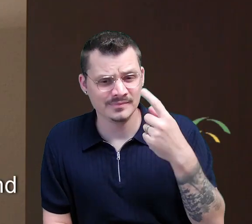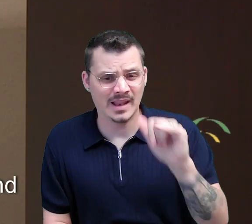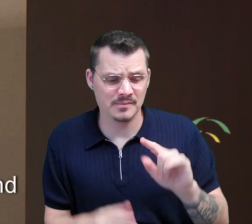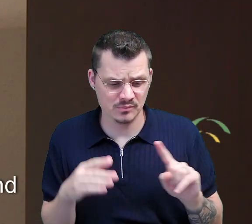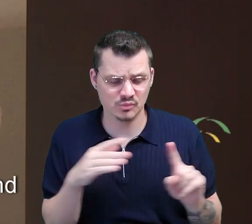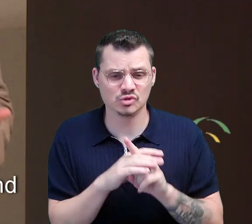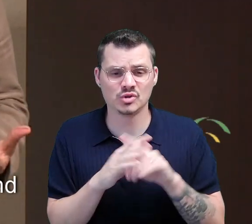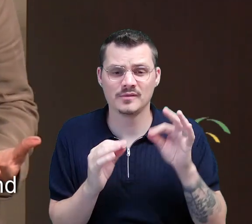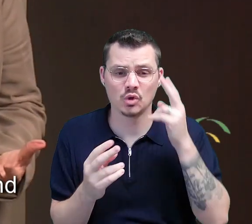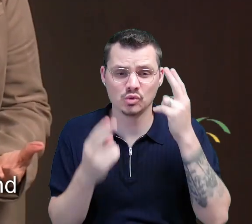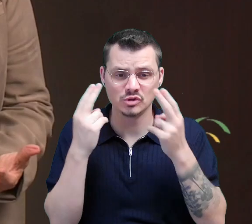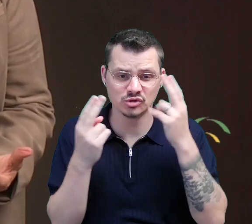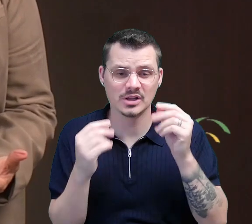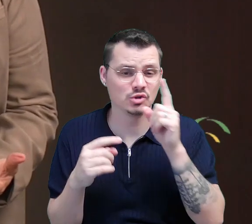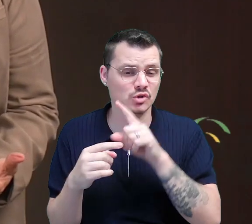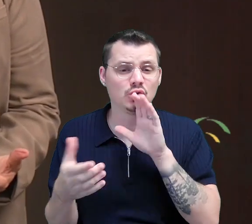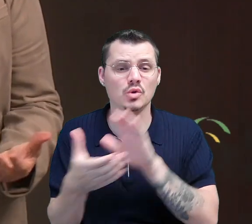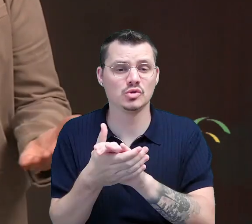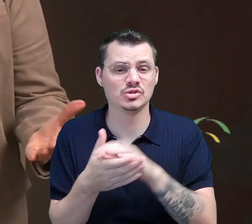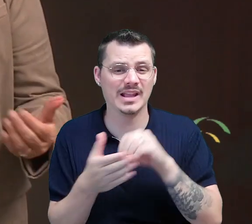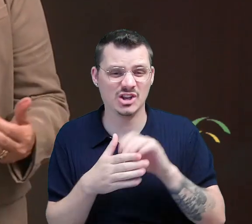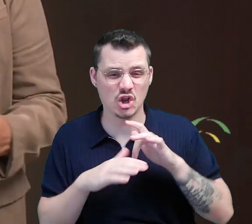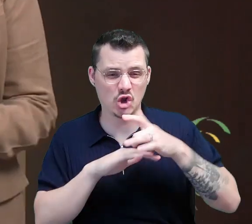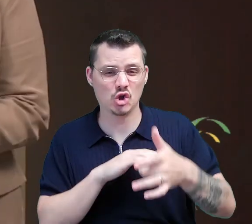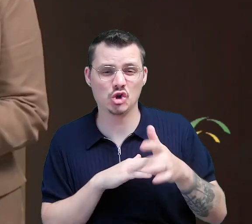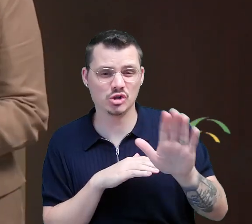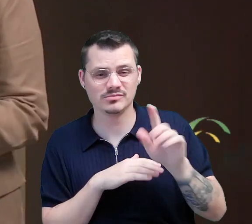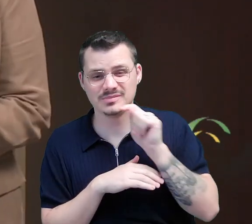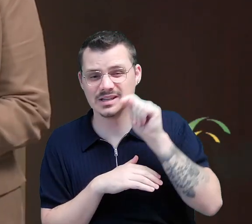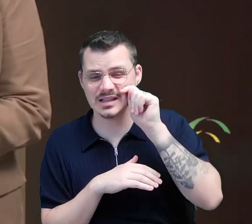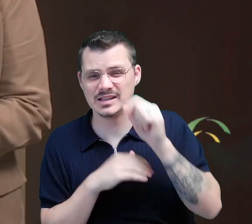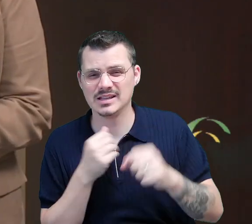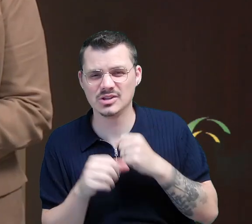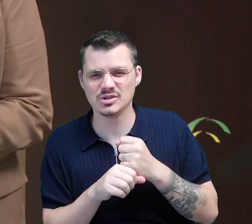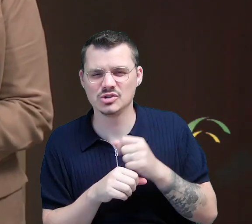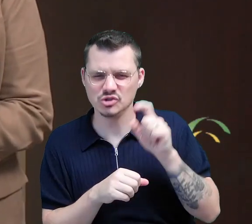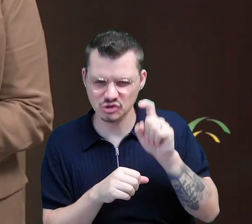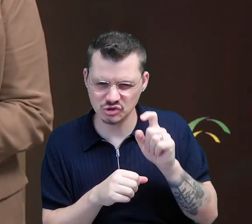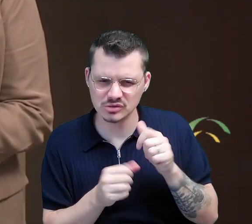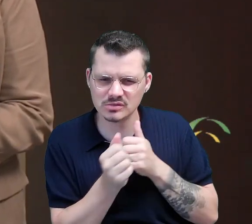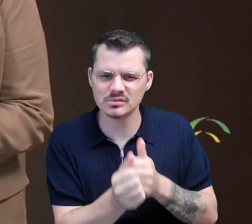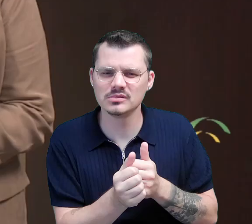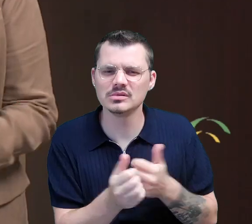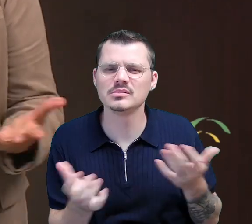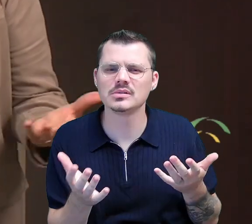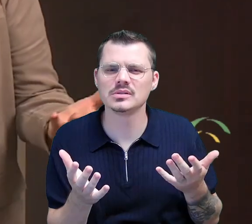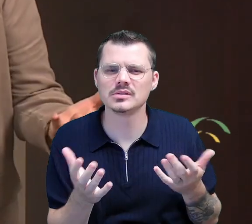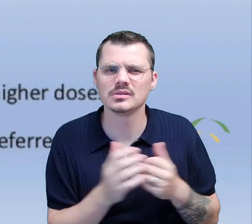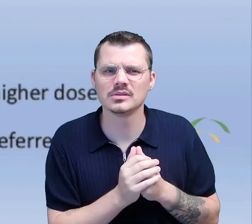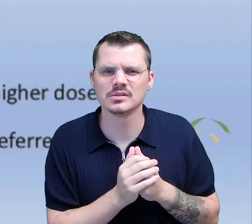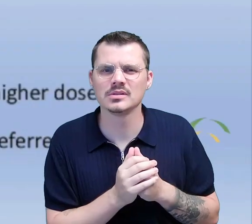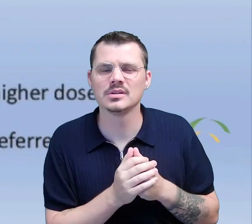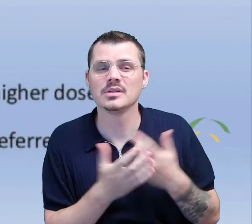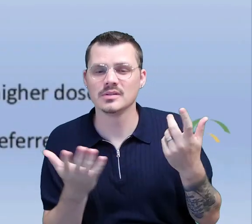the emergence of hallucinations and delusions in the early teen years, what's that a textbook for?